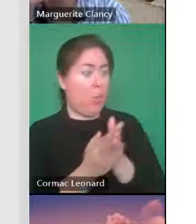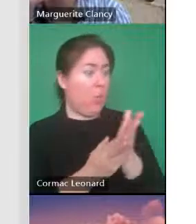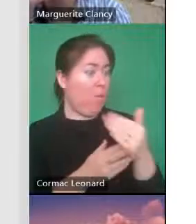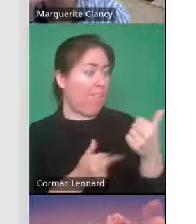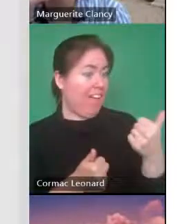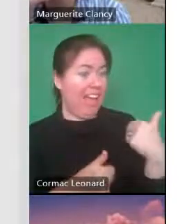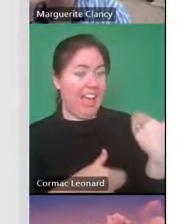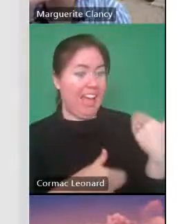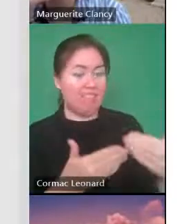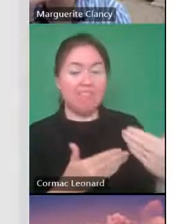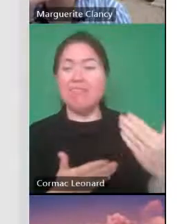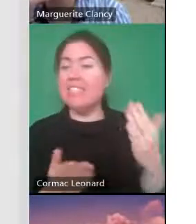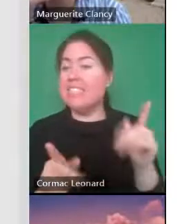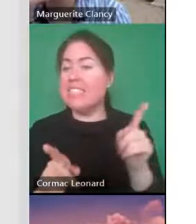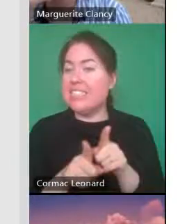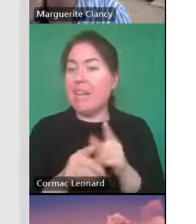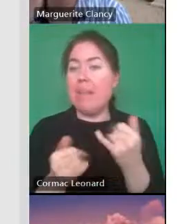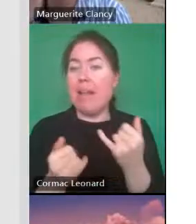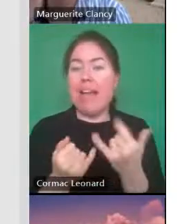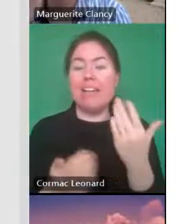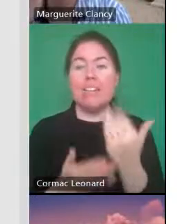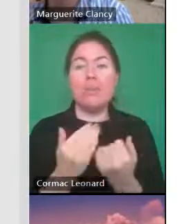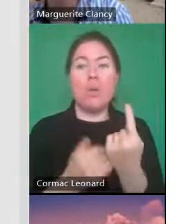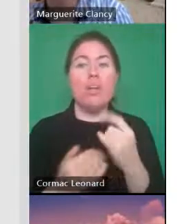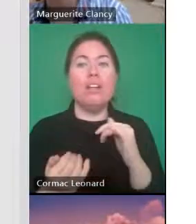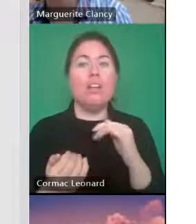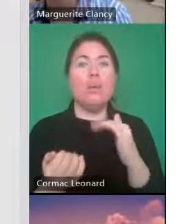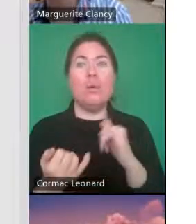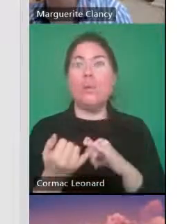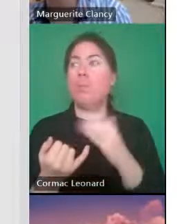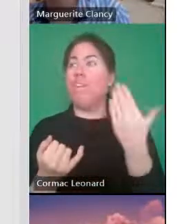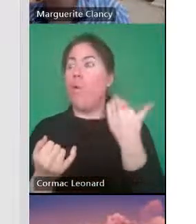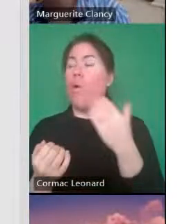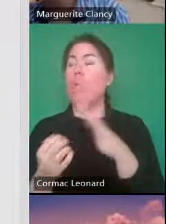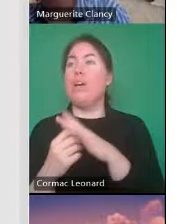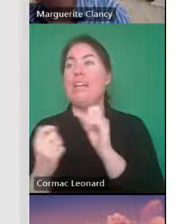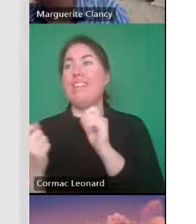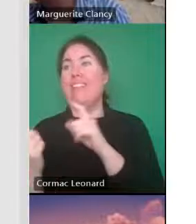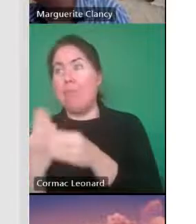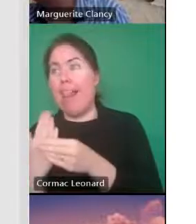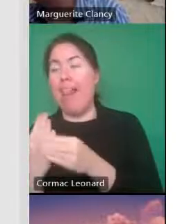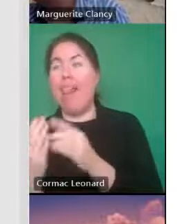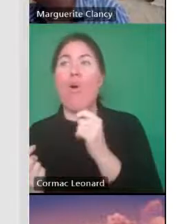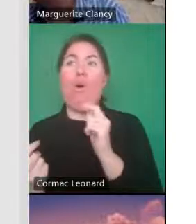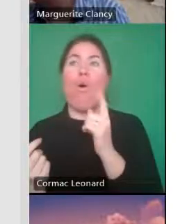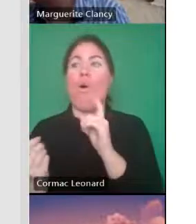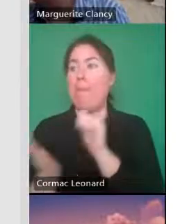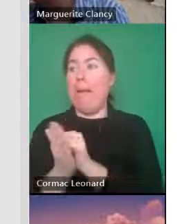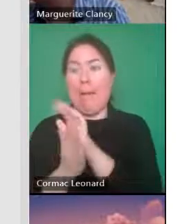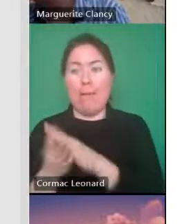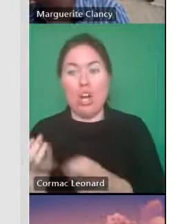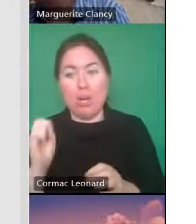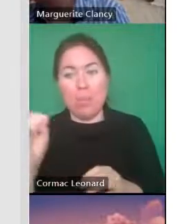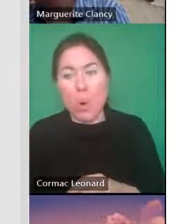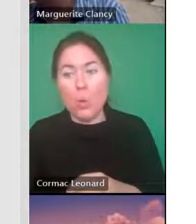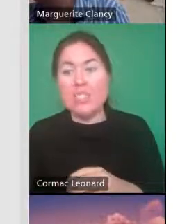to if someone had sent in a hard copy or an email attachment, the